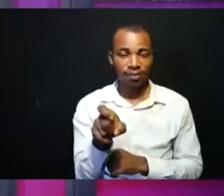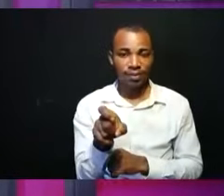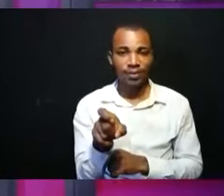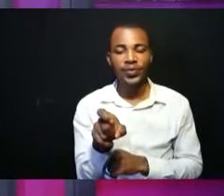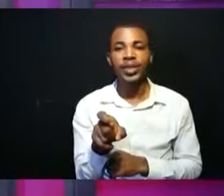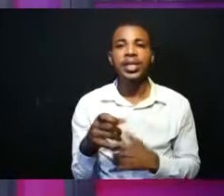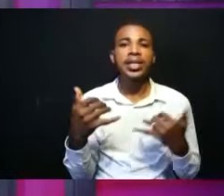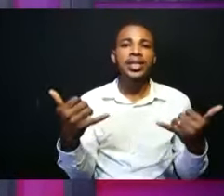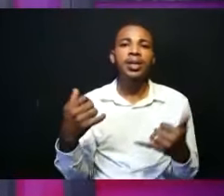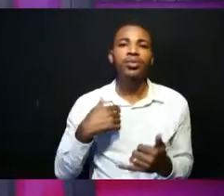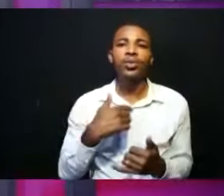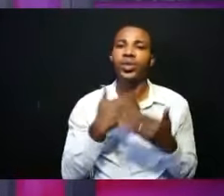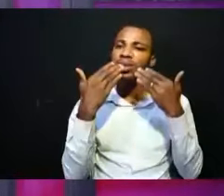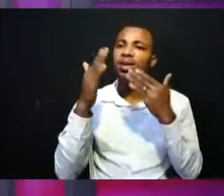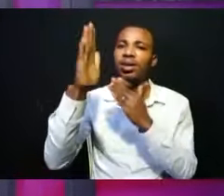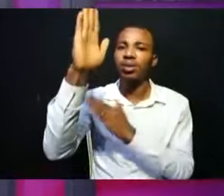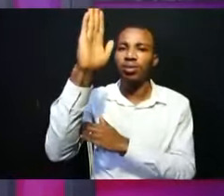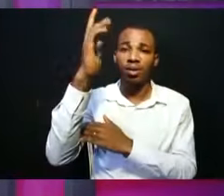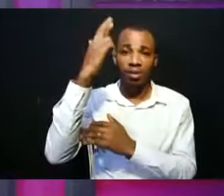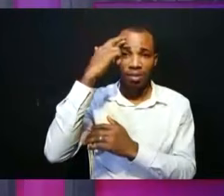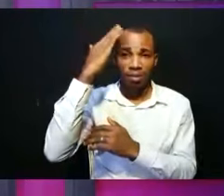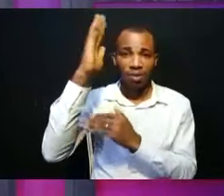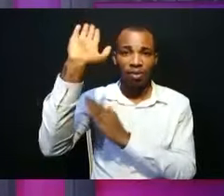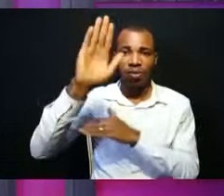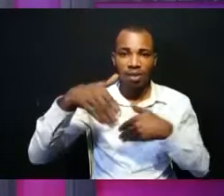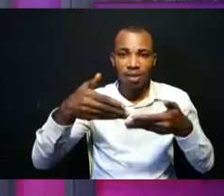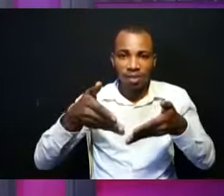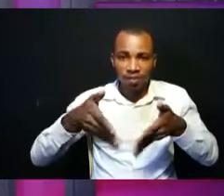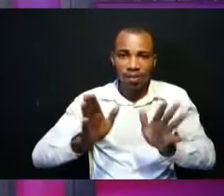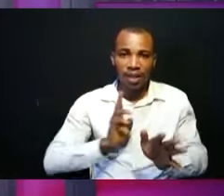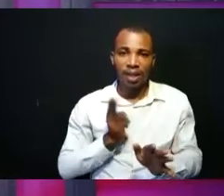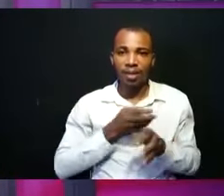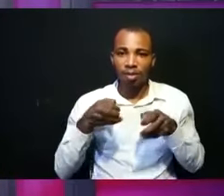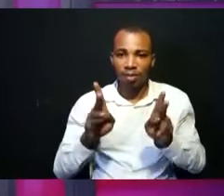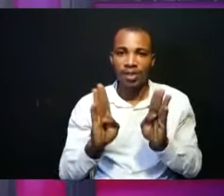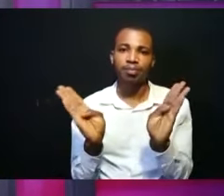We want to thank God for yet another opportunity to be found at his feet.